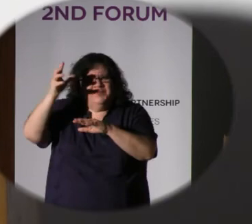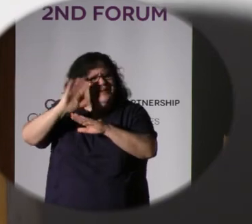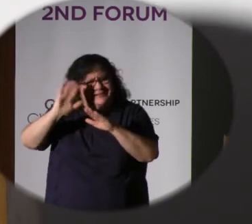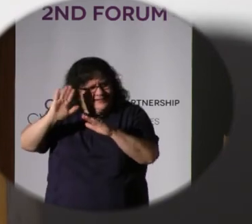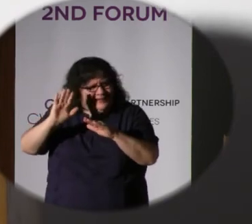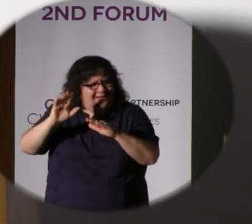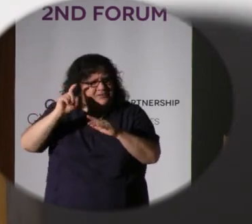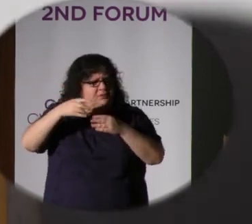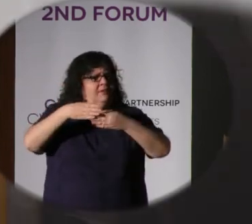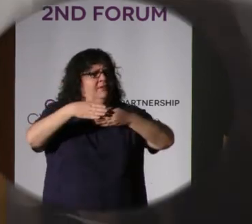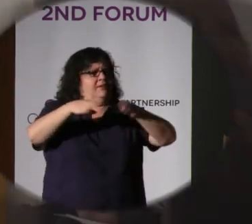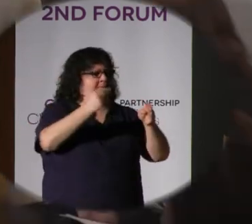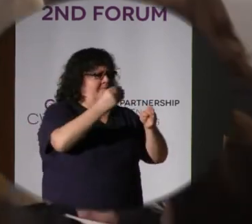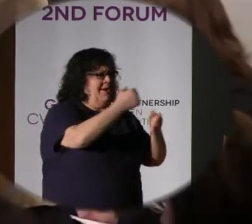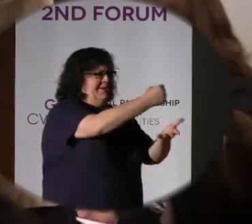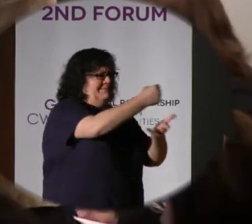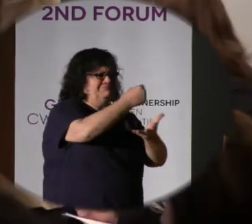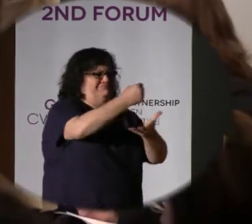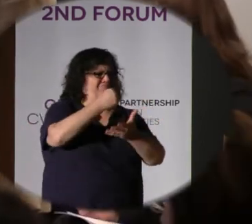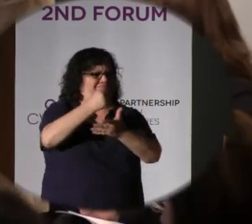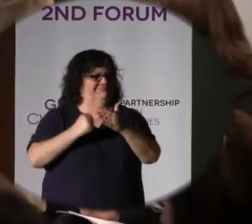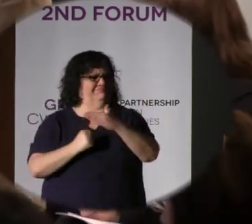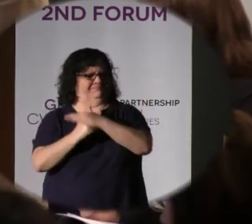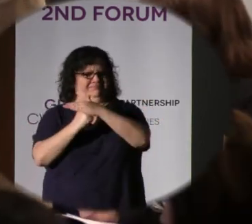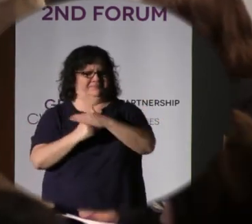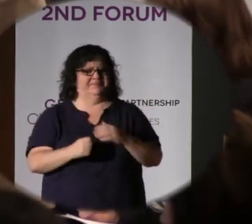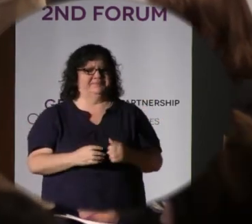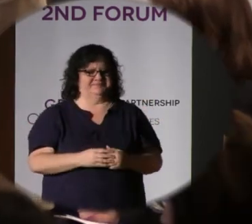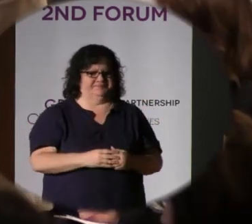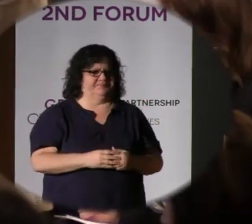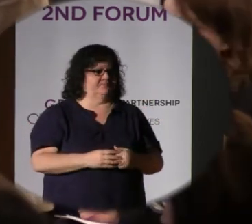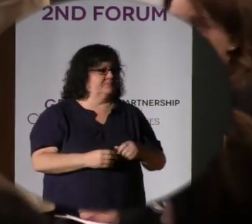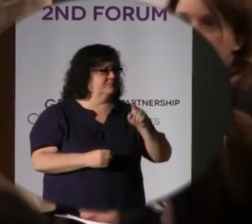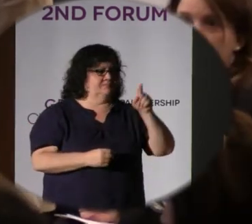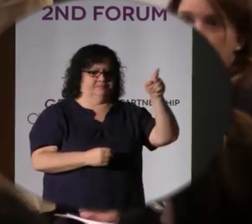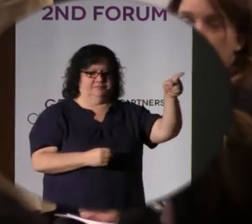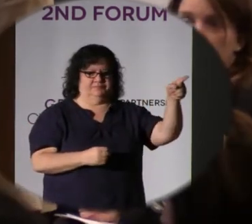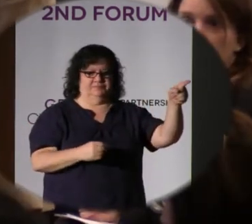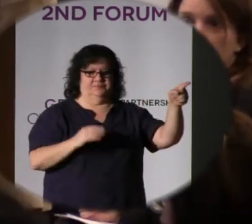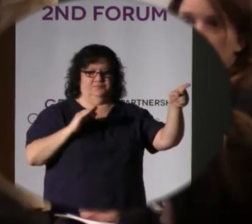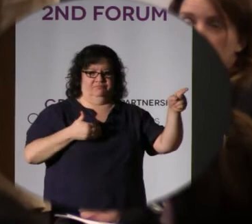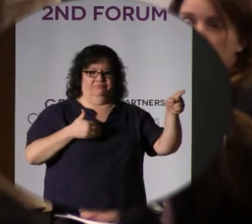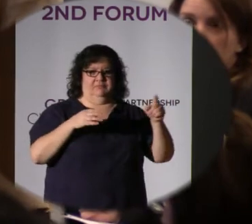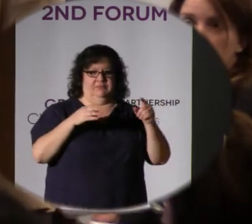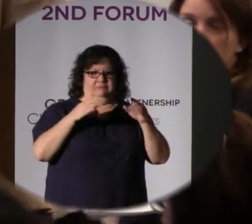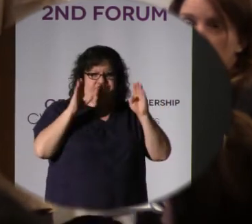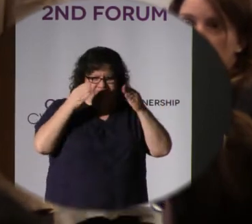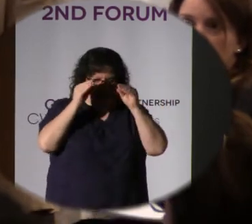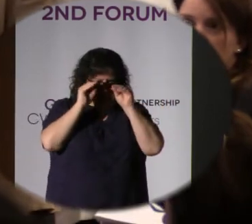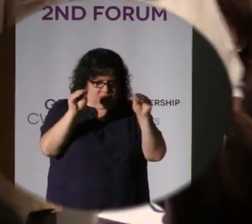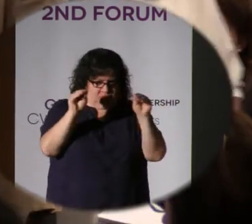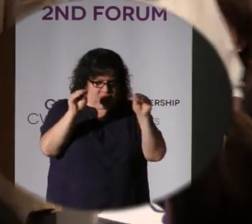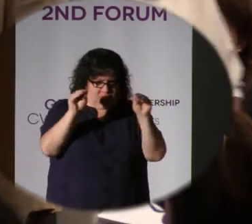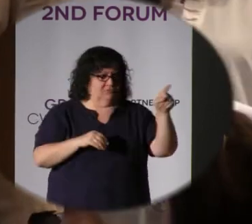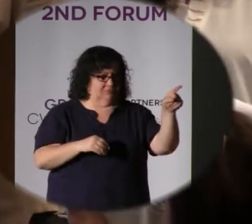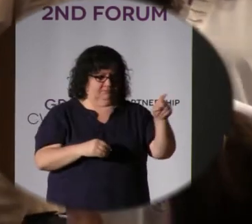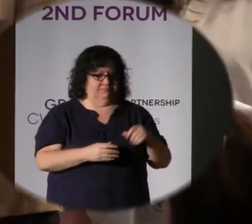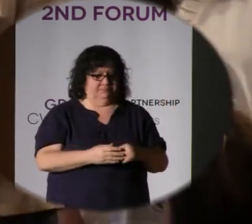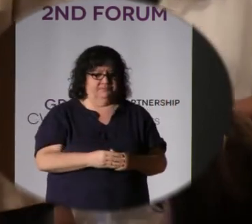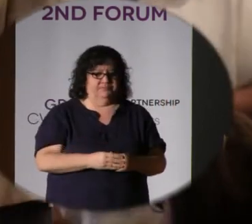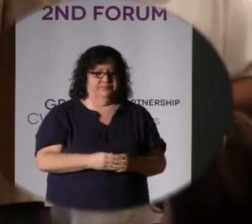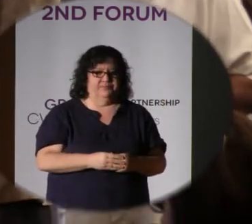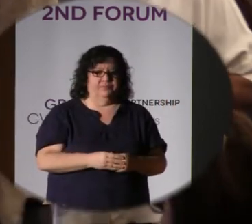So for the education, we've been having discussions with Microsoft. The co-chairs have been strategically sort of reaching out